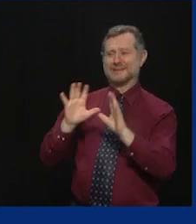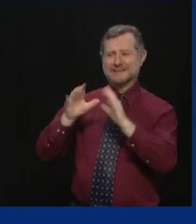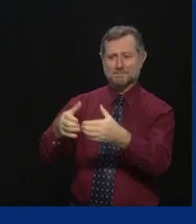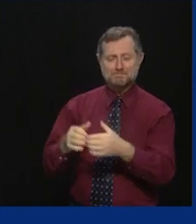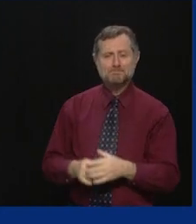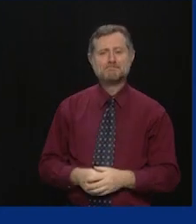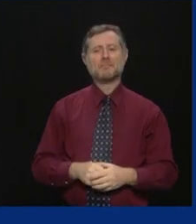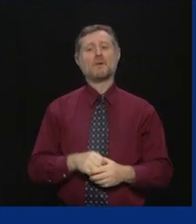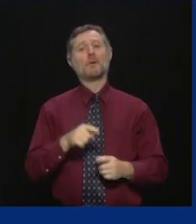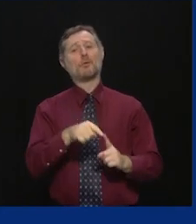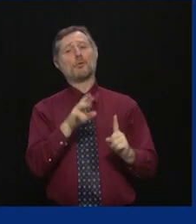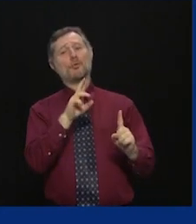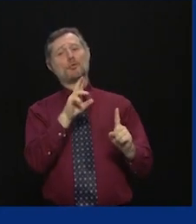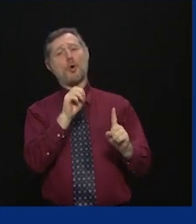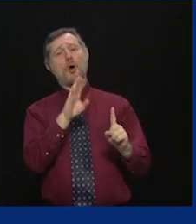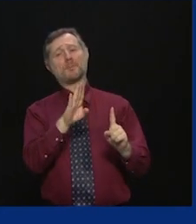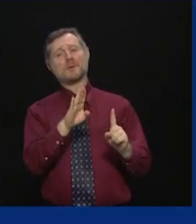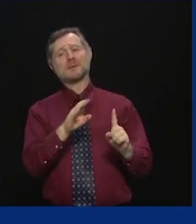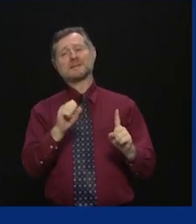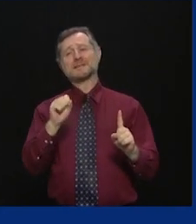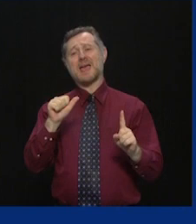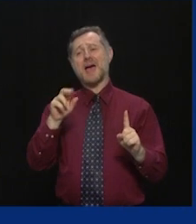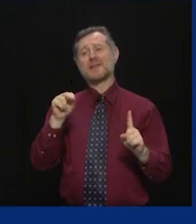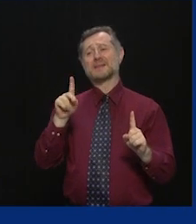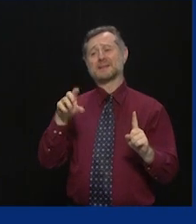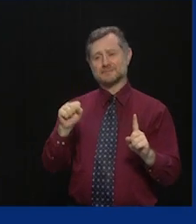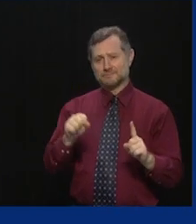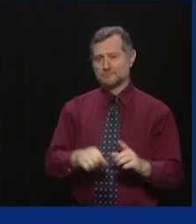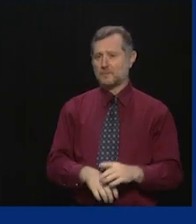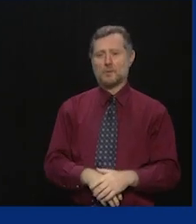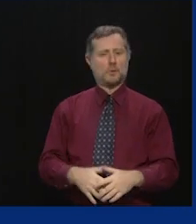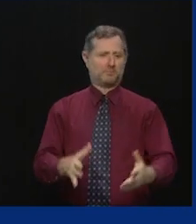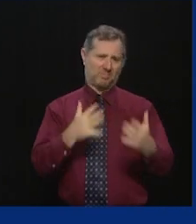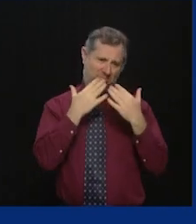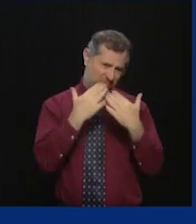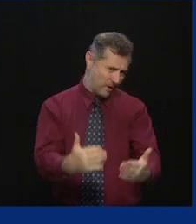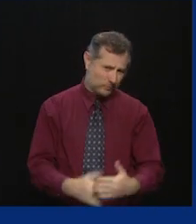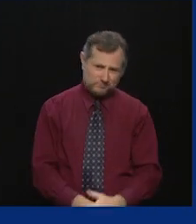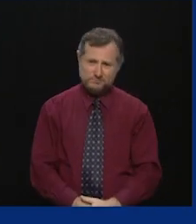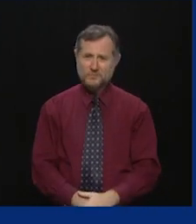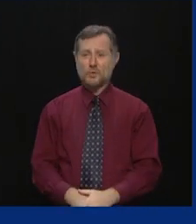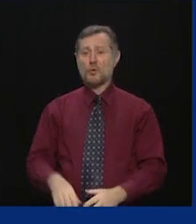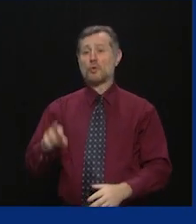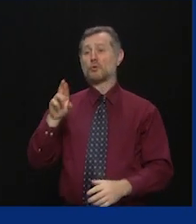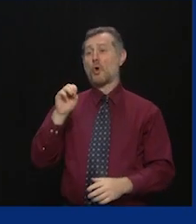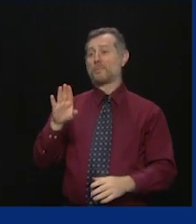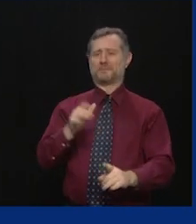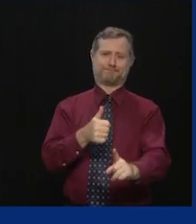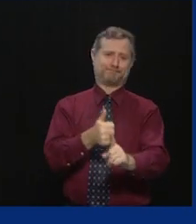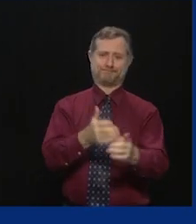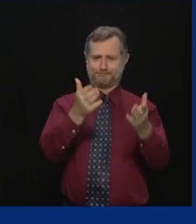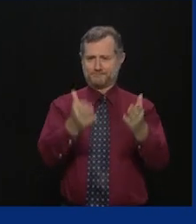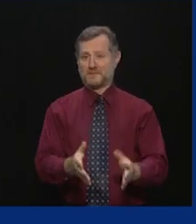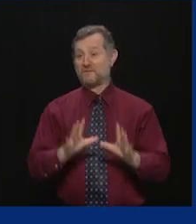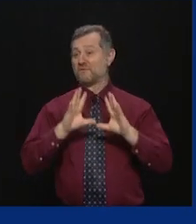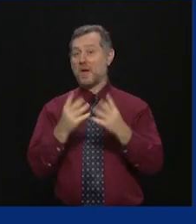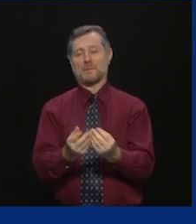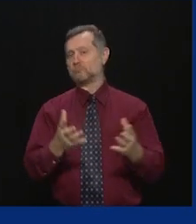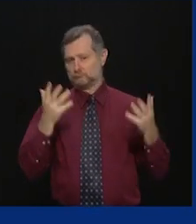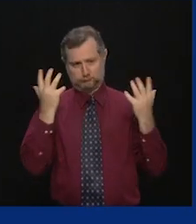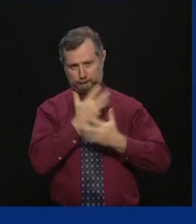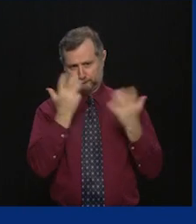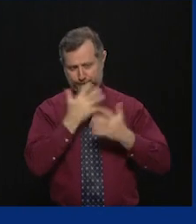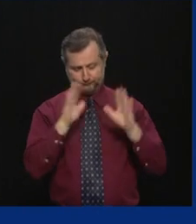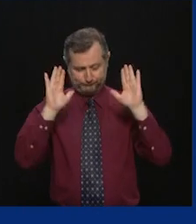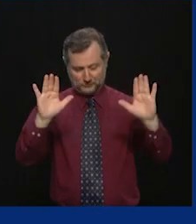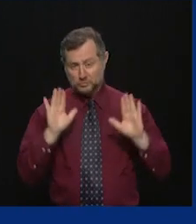others already. Rob is my board chair, Joe's board chair. Rob is a friend and a colleague, and Rob Sands and the Sands family is fantastic. And I